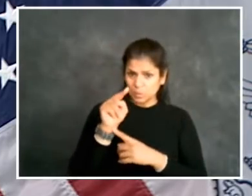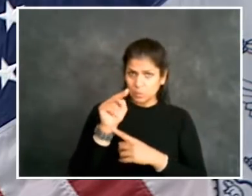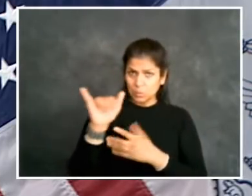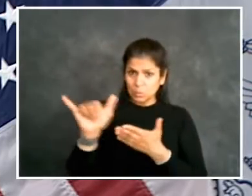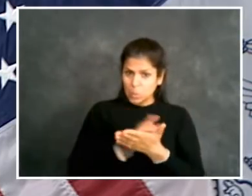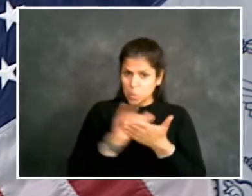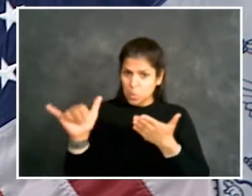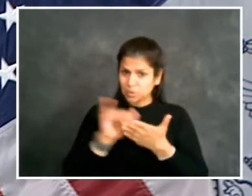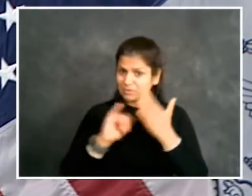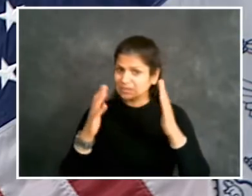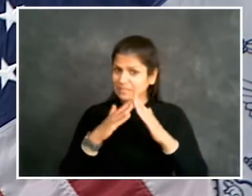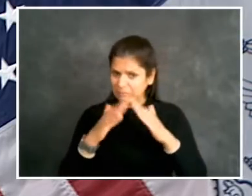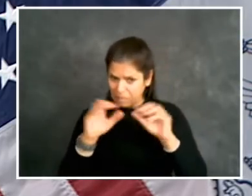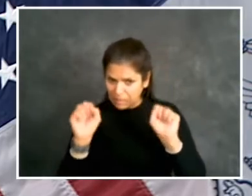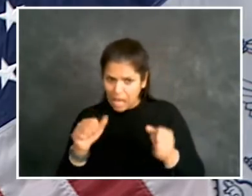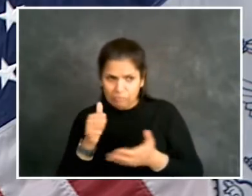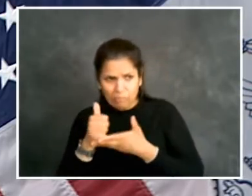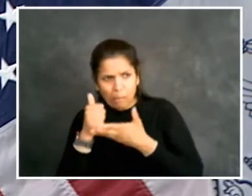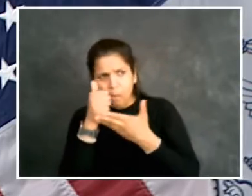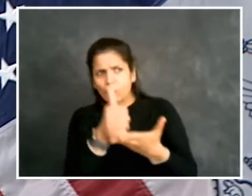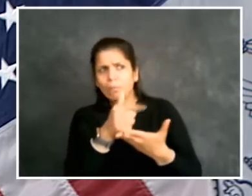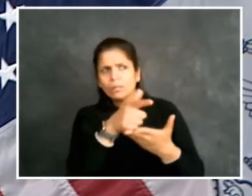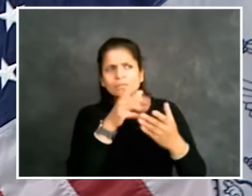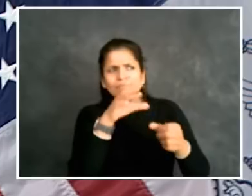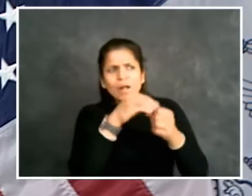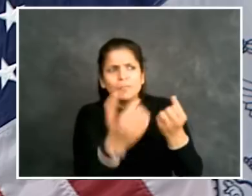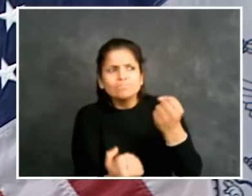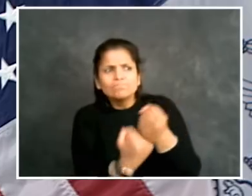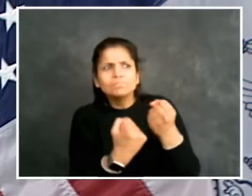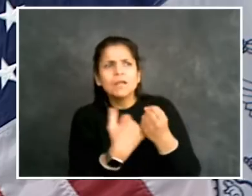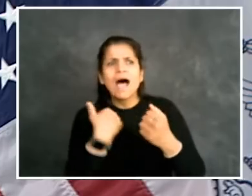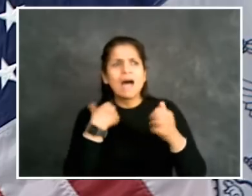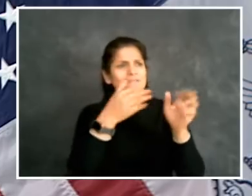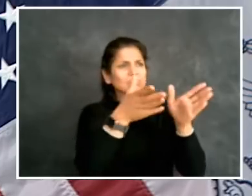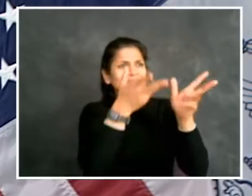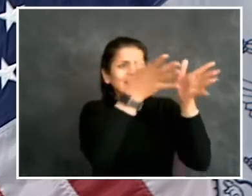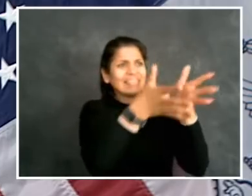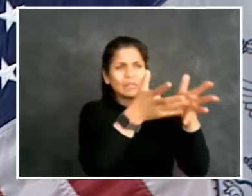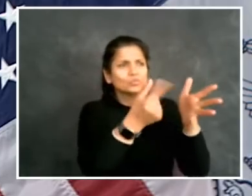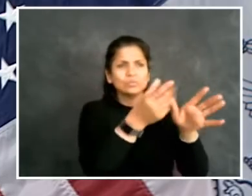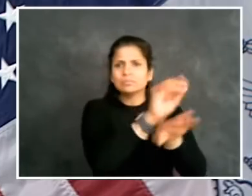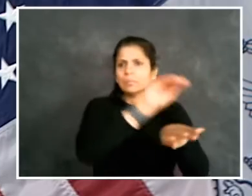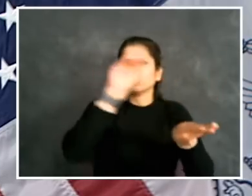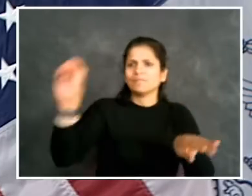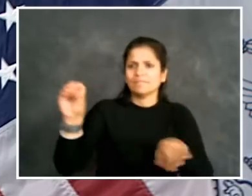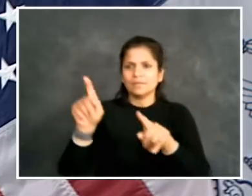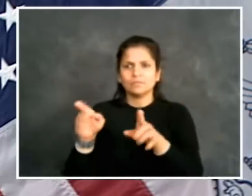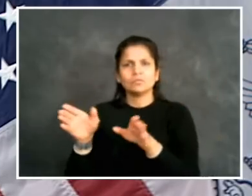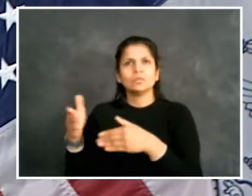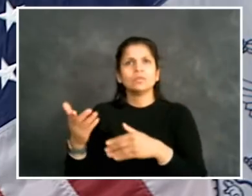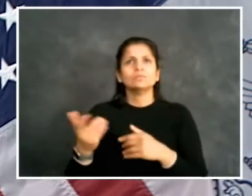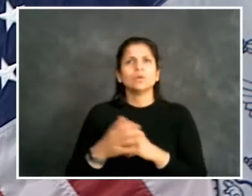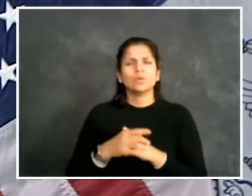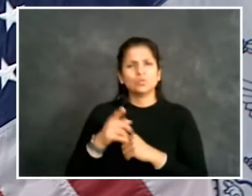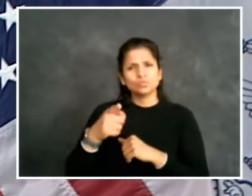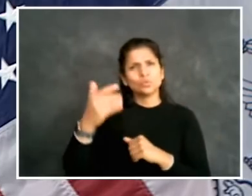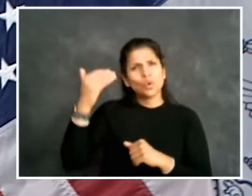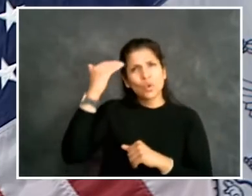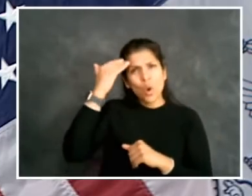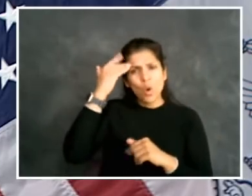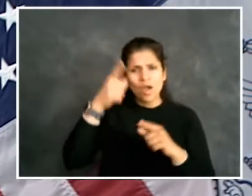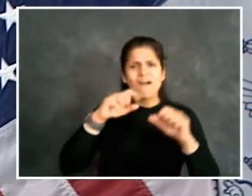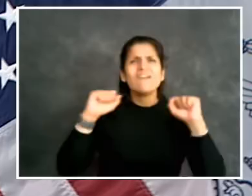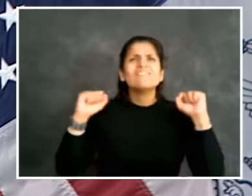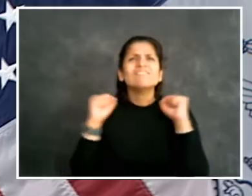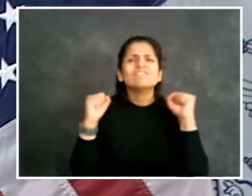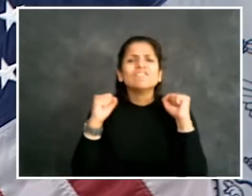perhaps that's something either the city or I recognize the state oversees funeral homes, but